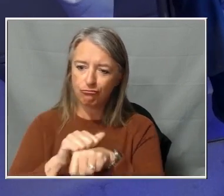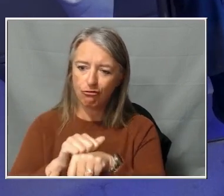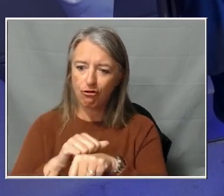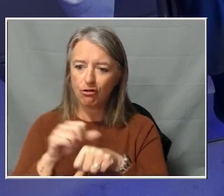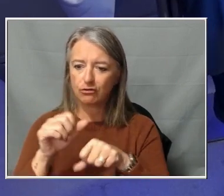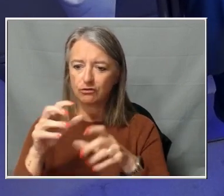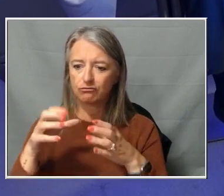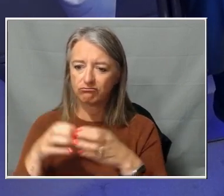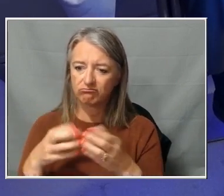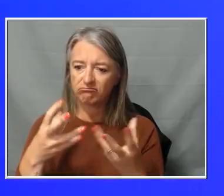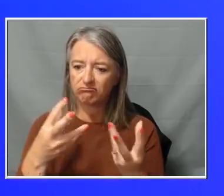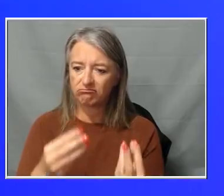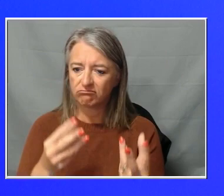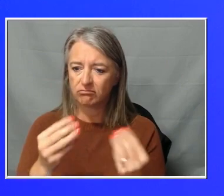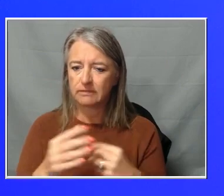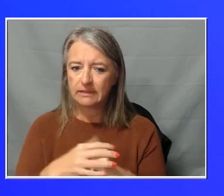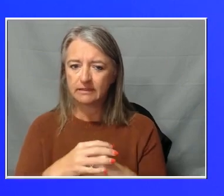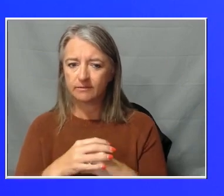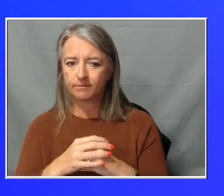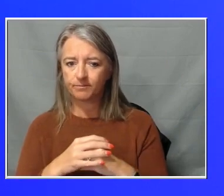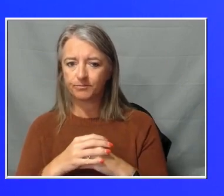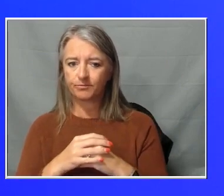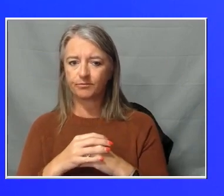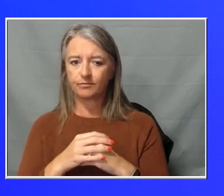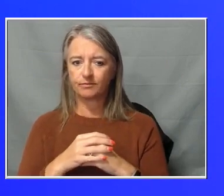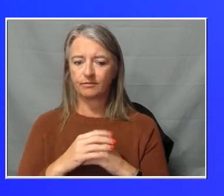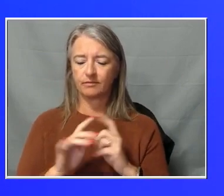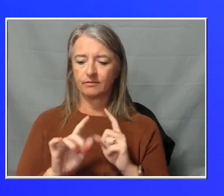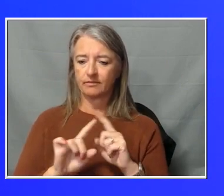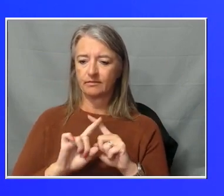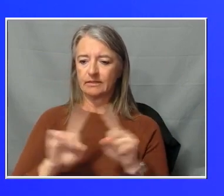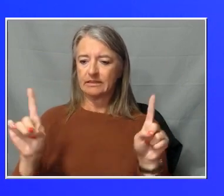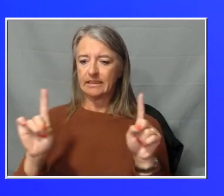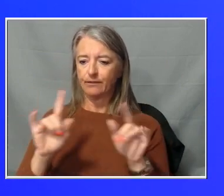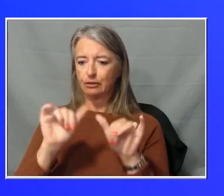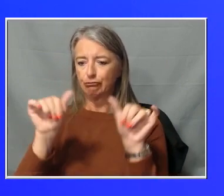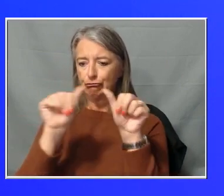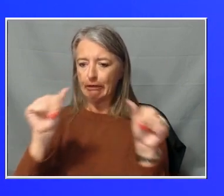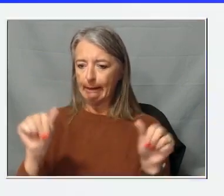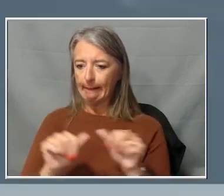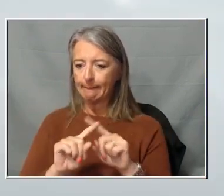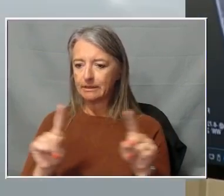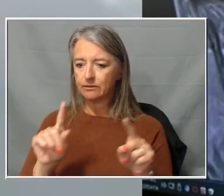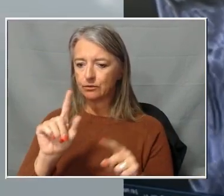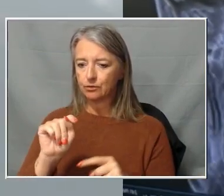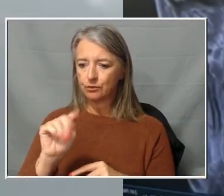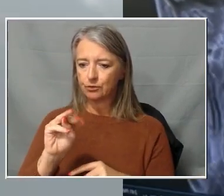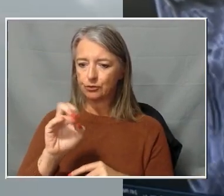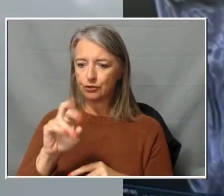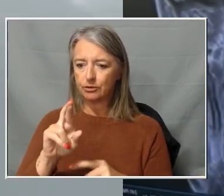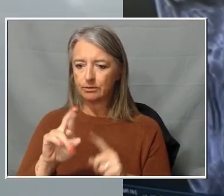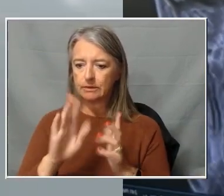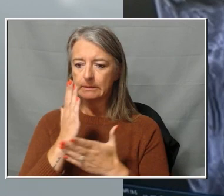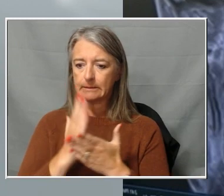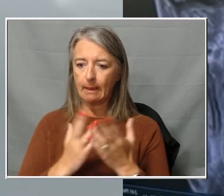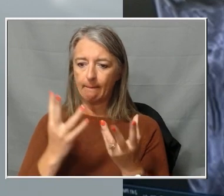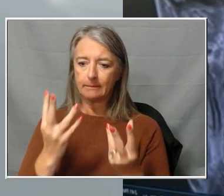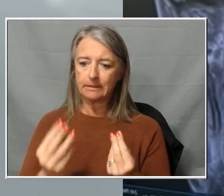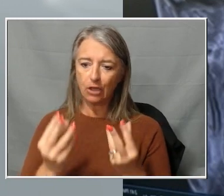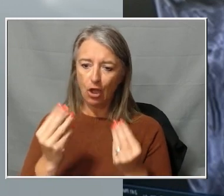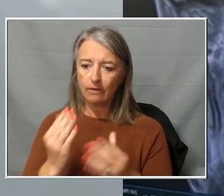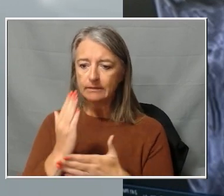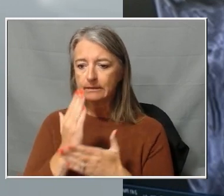It's a tissue. They come in different shapes and forms. Tumors. Some of them are very soft. Some of them are